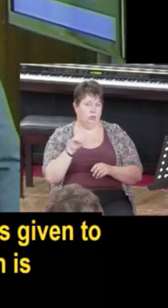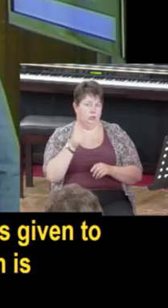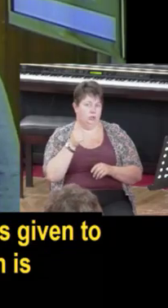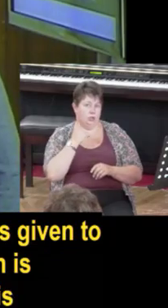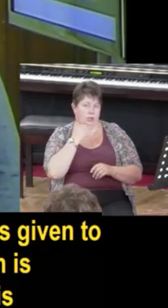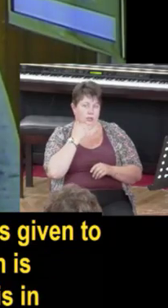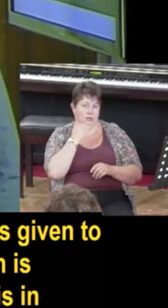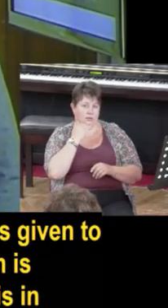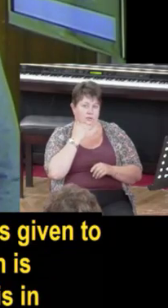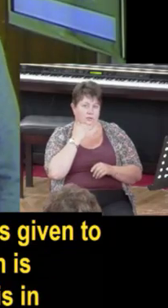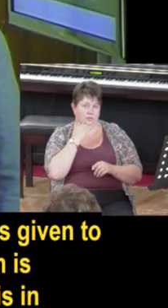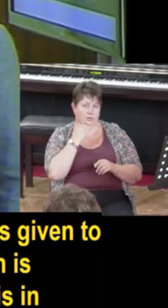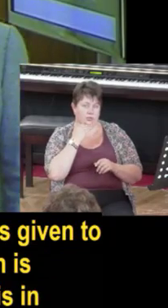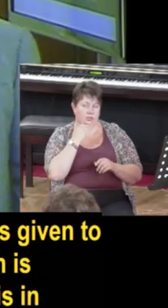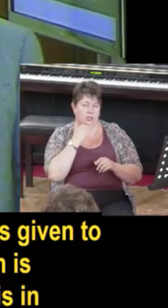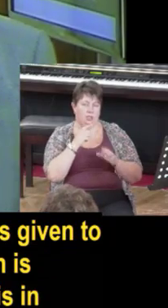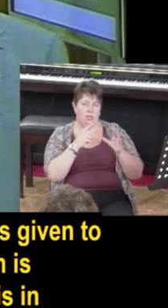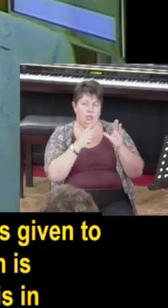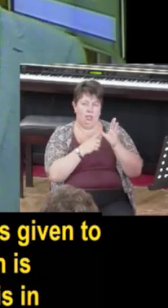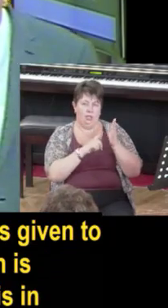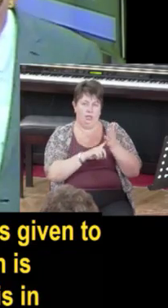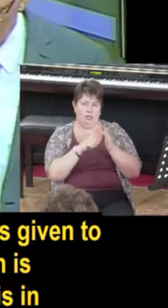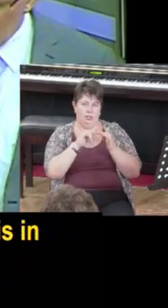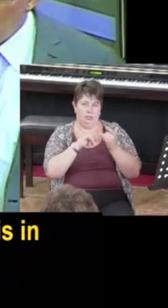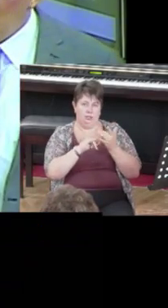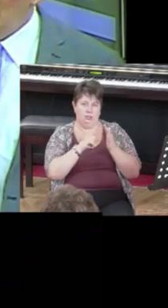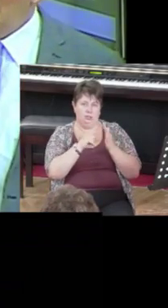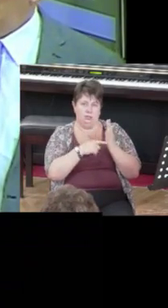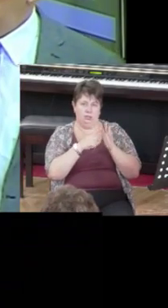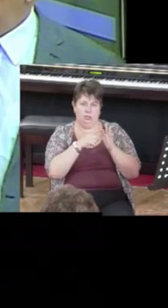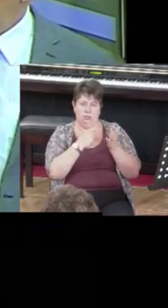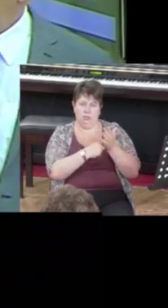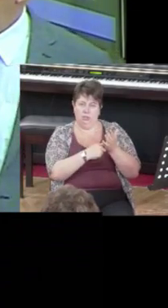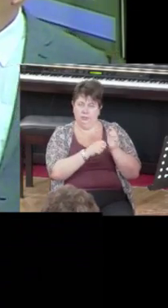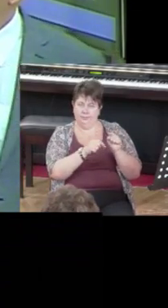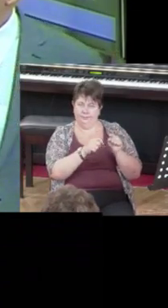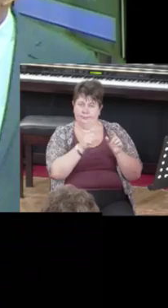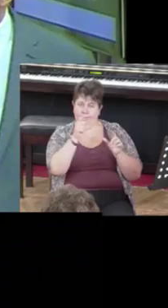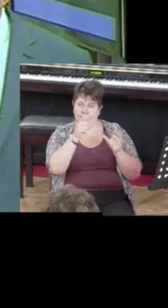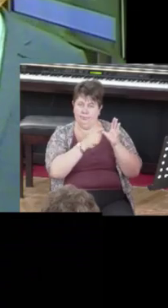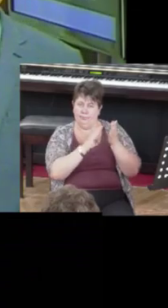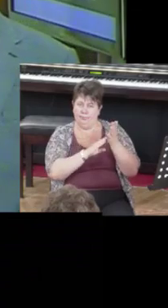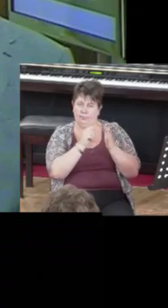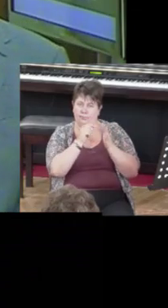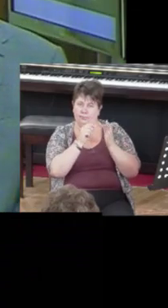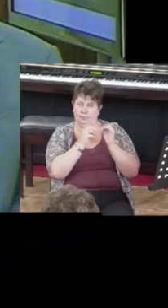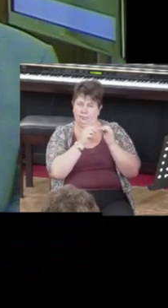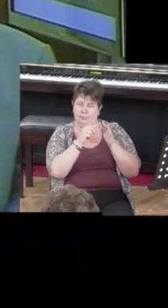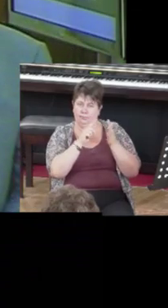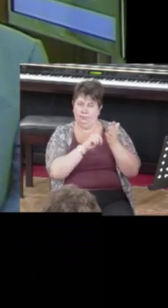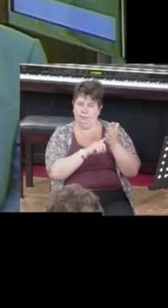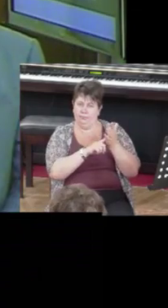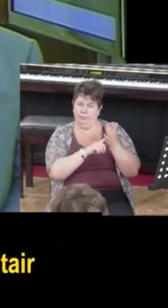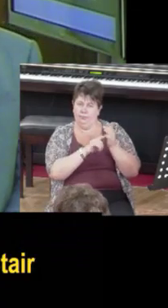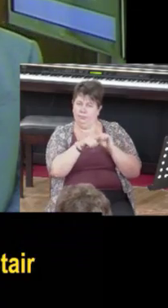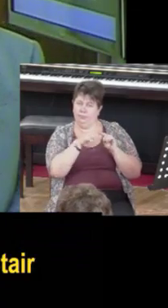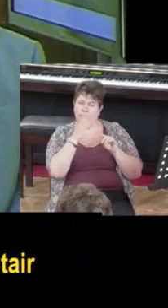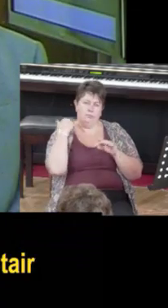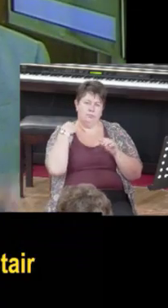Alistair Campbell, the former spin doctor of New Labour and an advisor at that time to Prime Minister Tony Blair, to